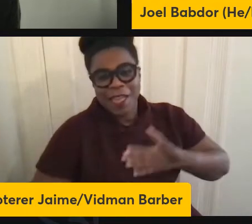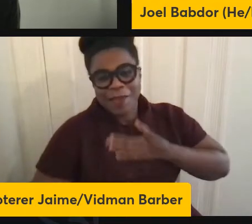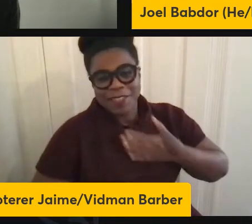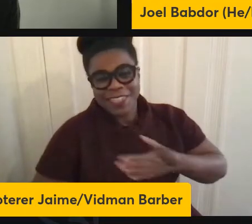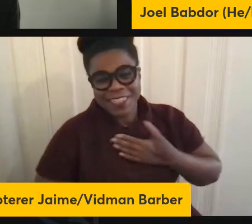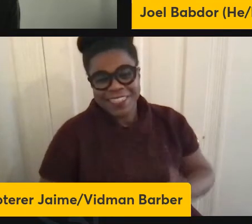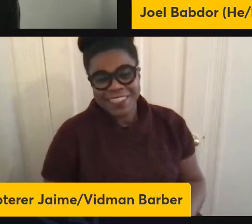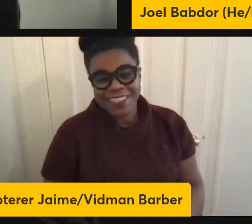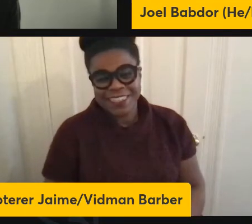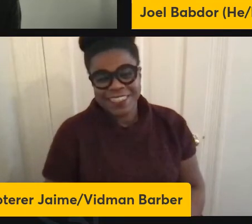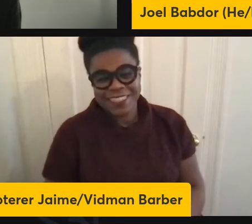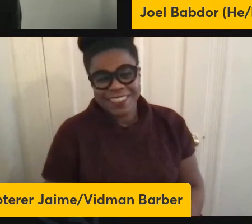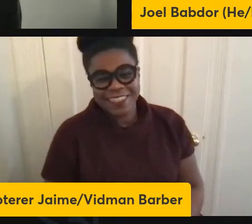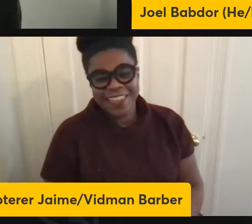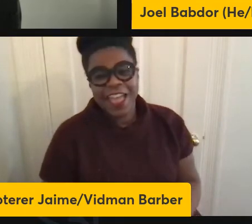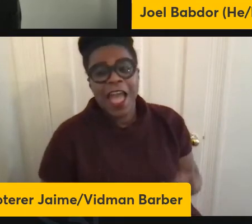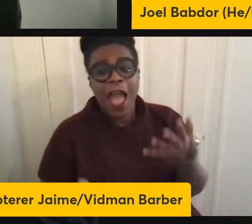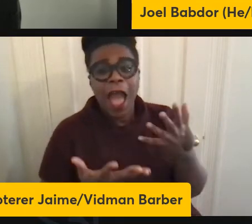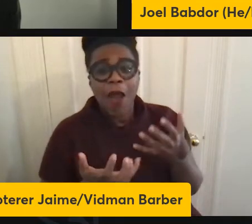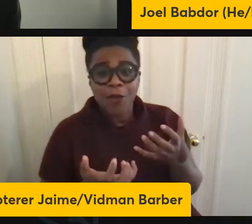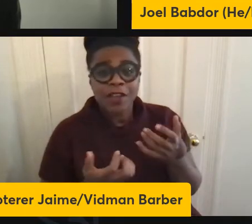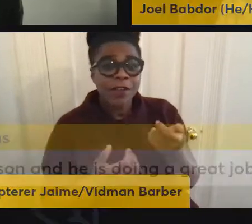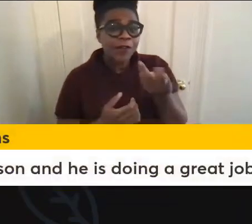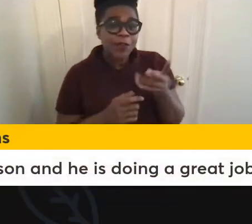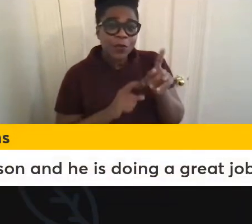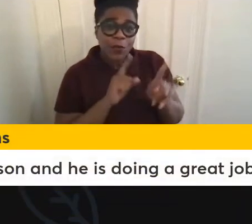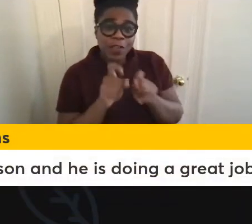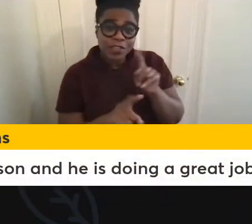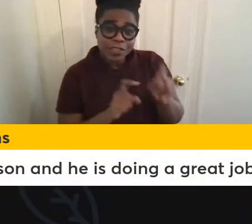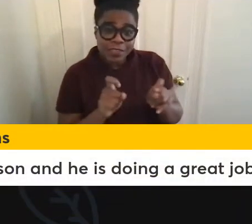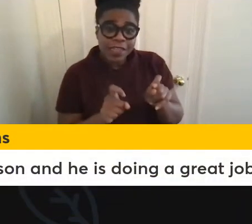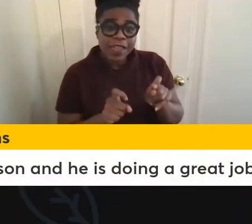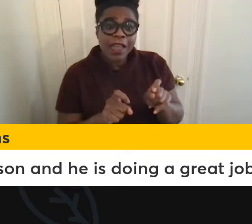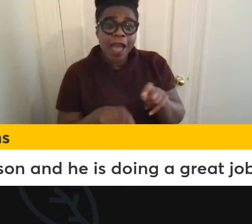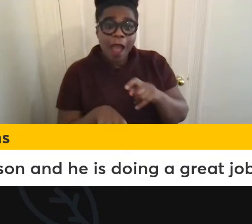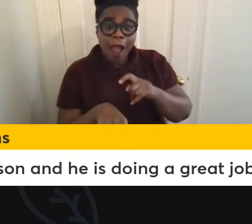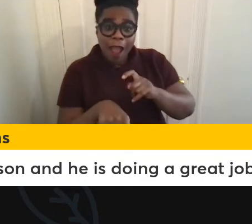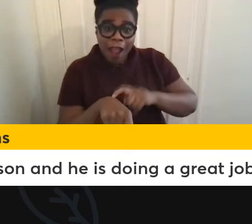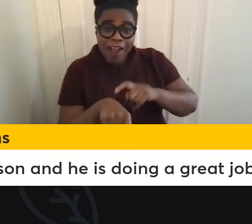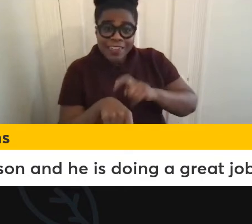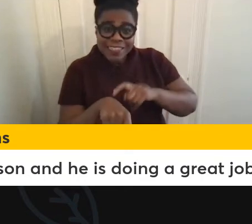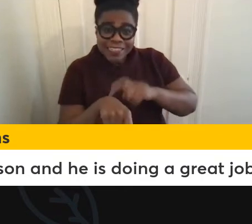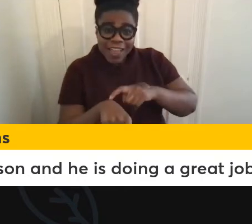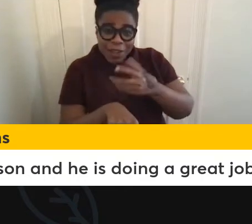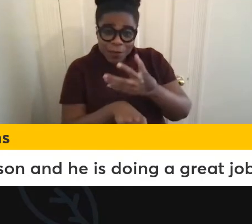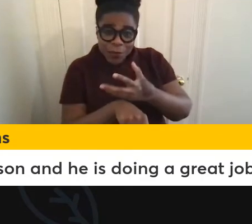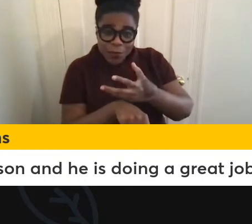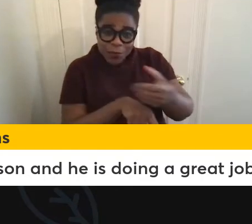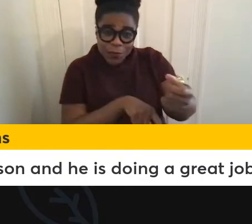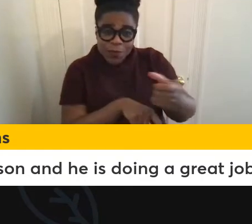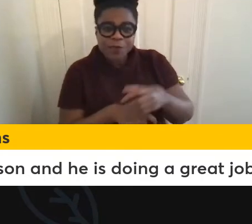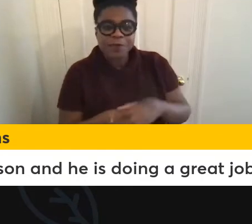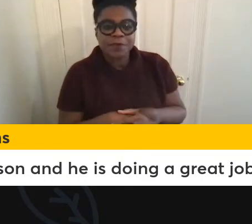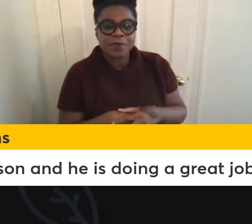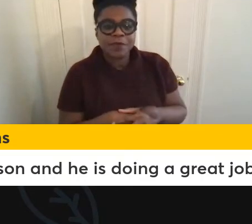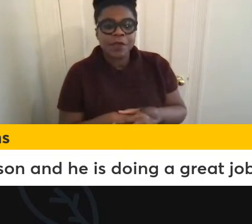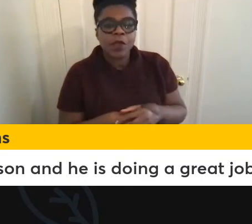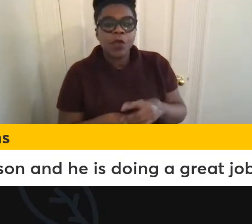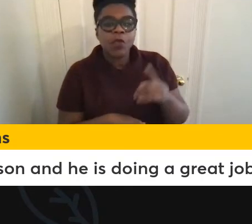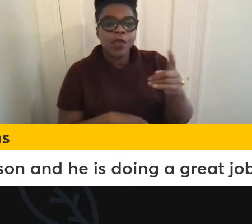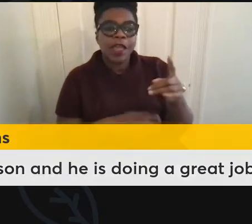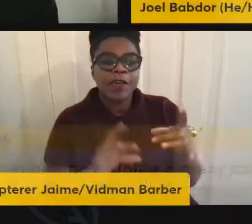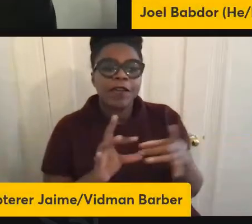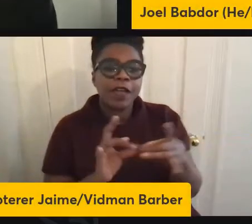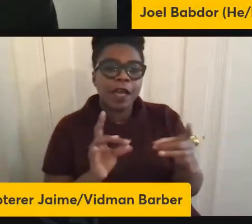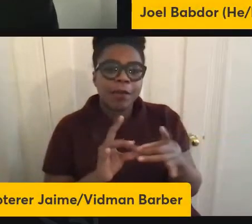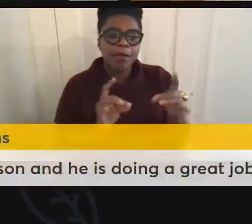I wanna take a few questions as we're running a little bit short on time. I think we have a comment